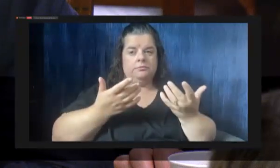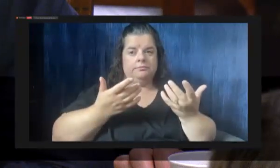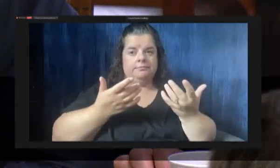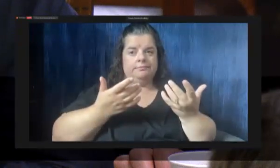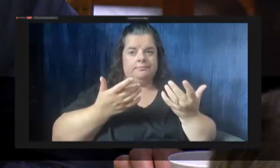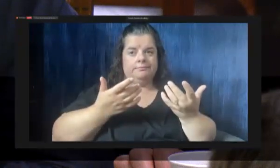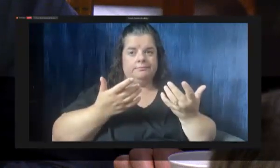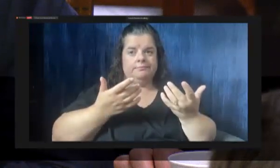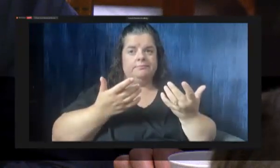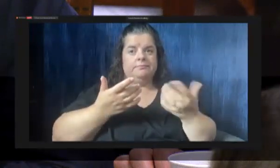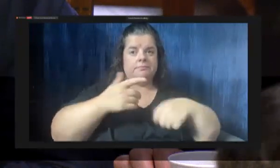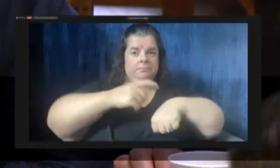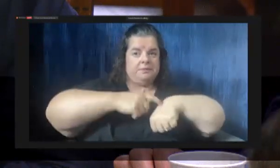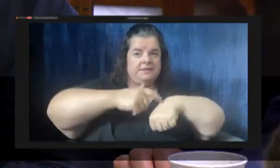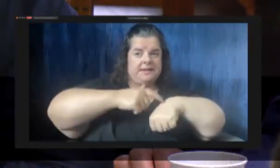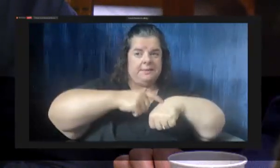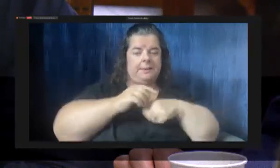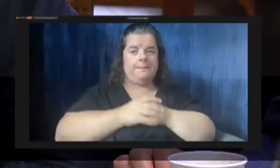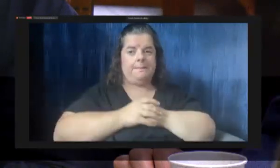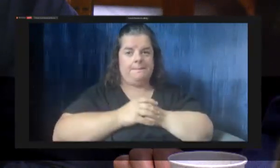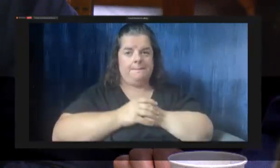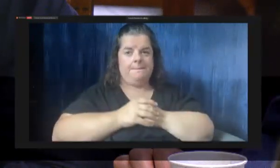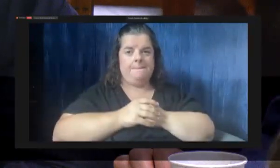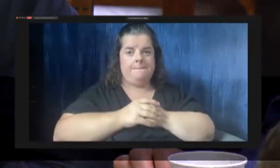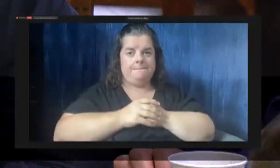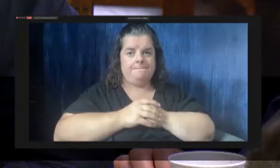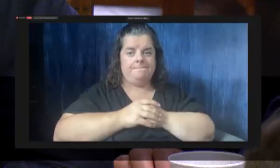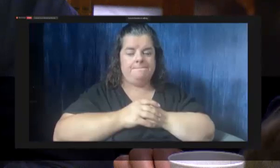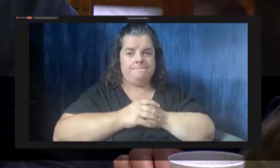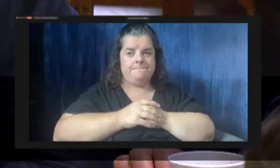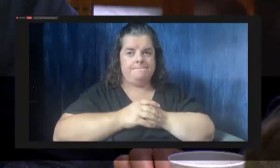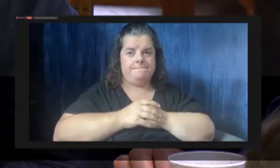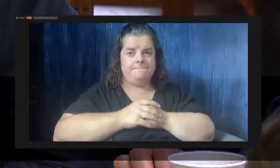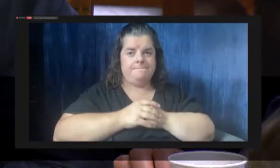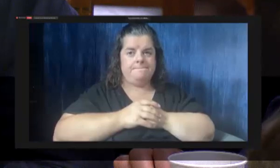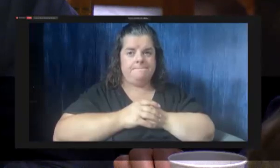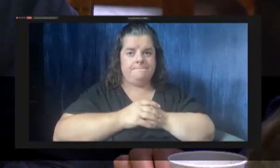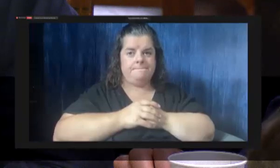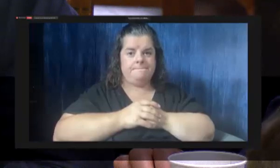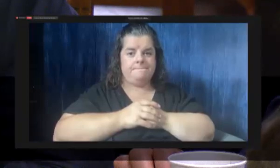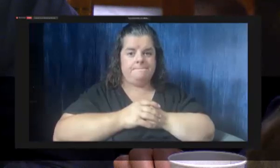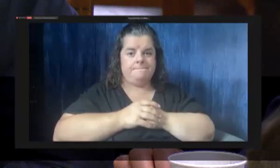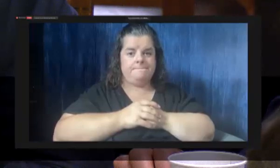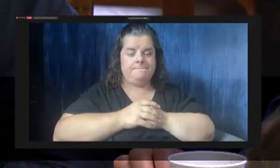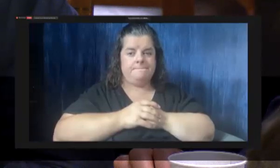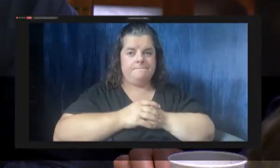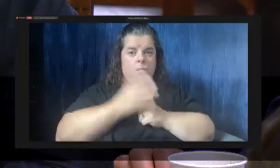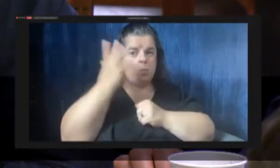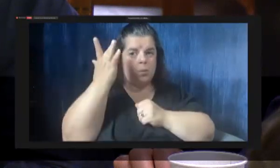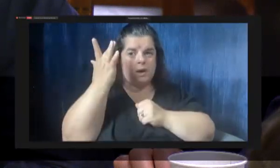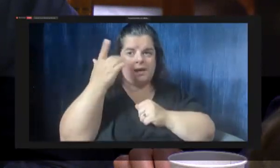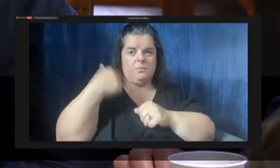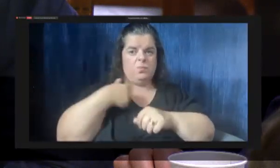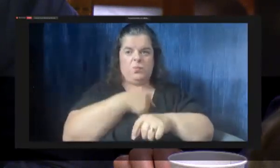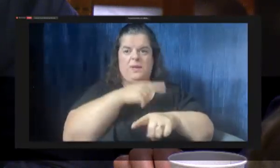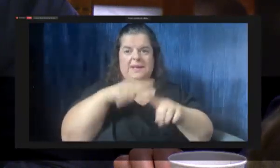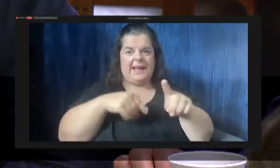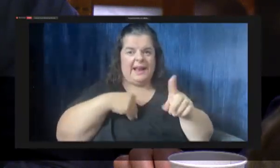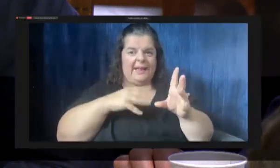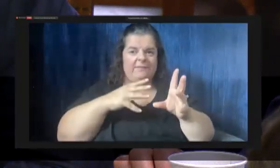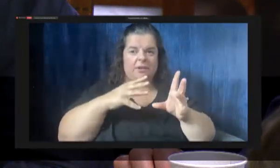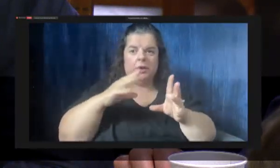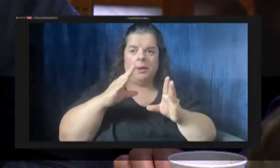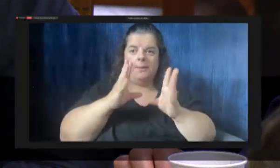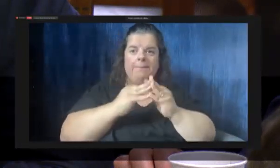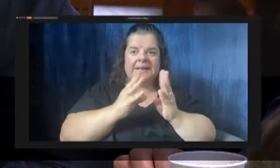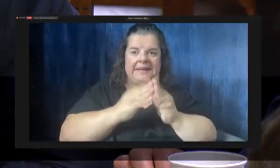the timing of this, of why it's, why we can't have briefings, understand more deeply on like how we're